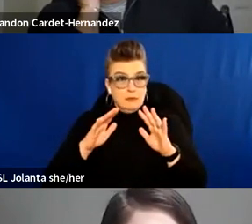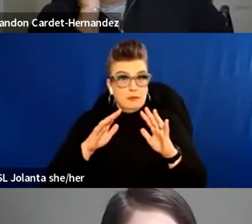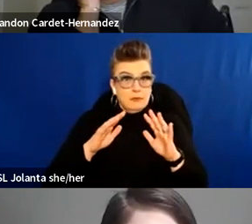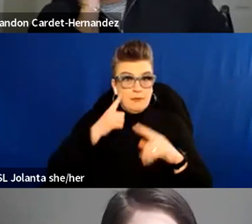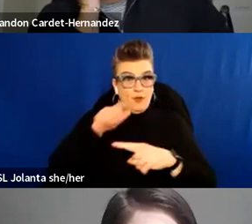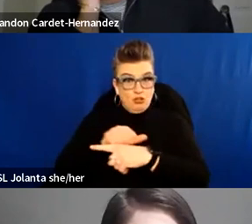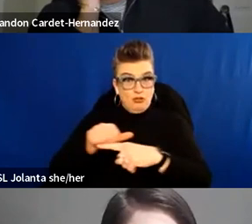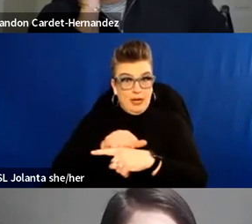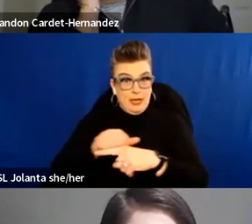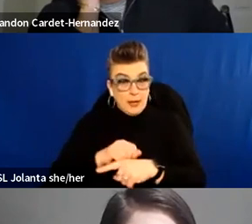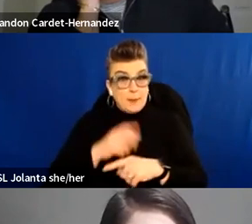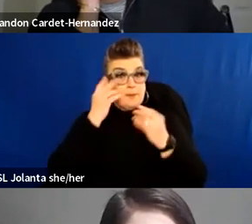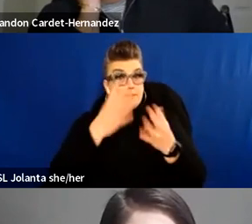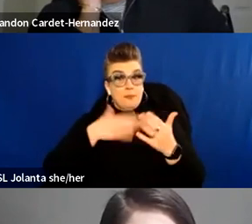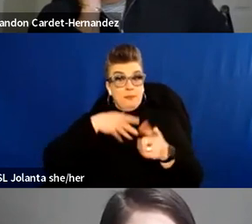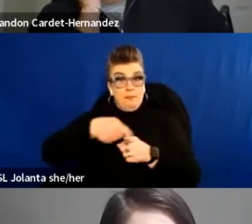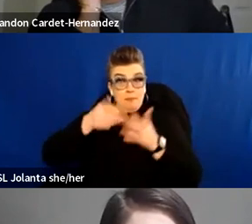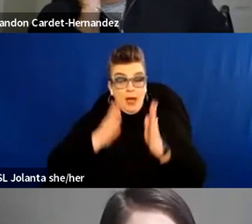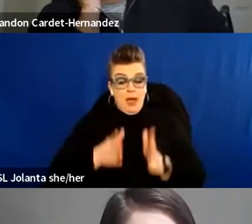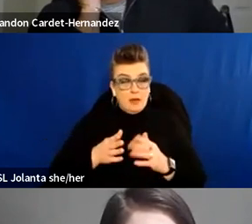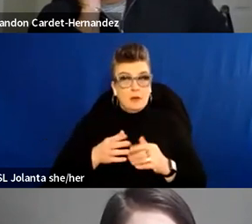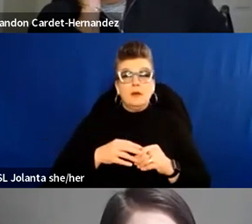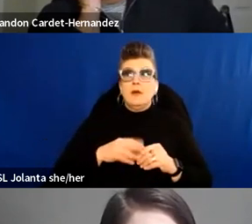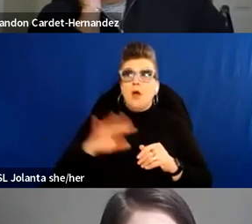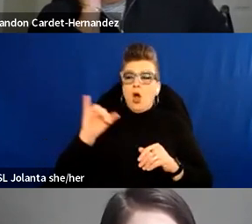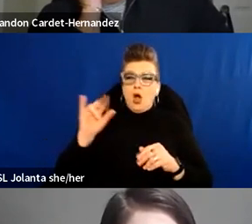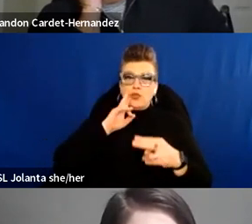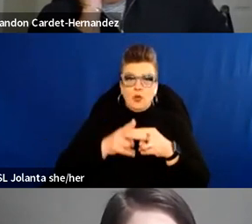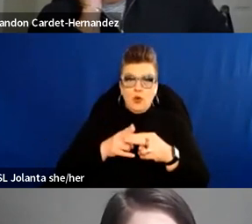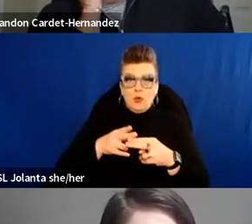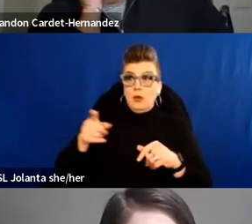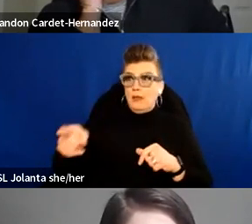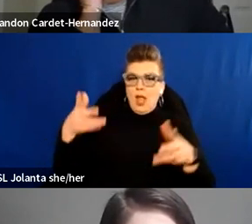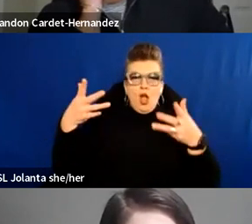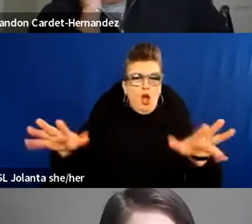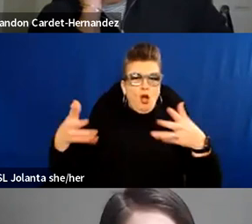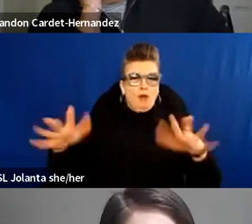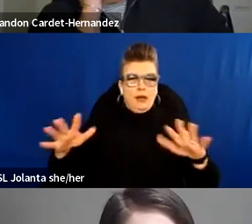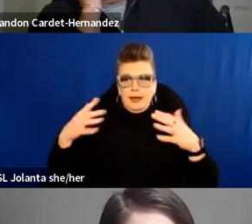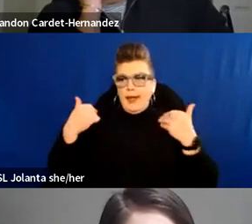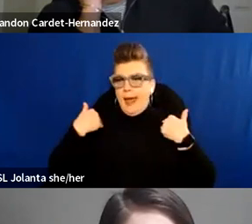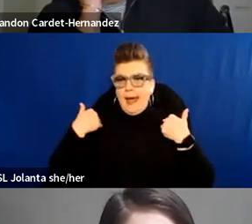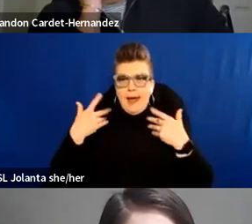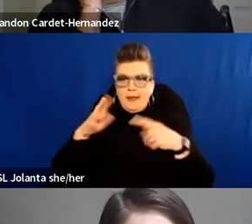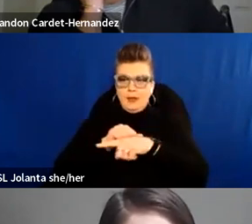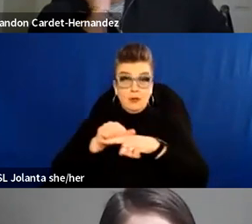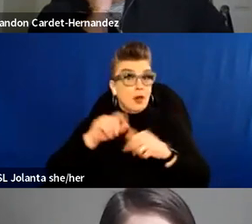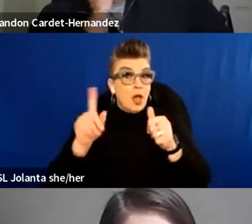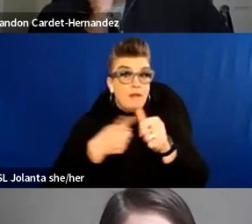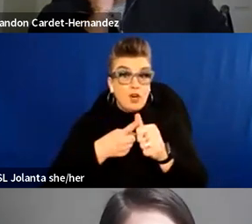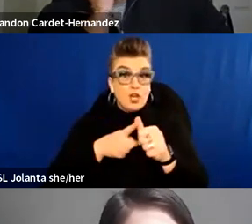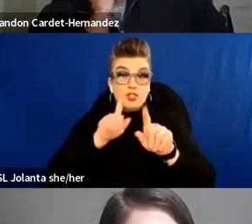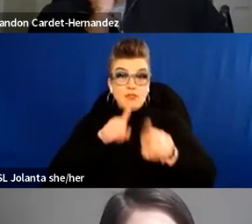are specialists when they were officers they'd already had all of them are first responders all of them had had